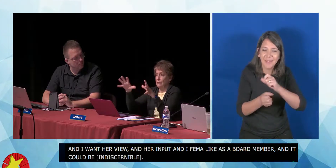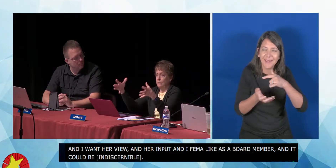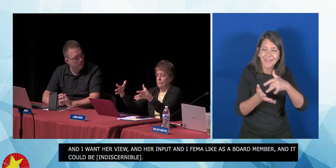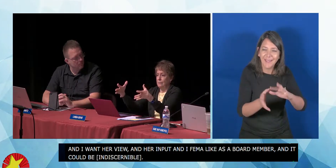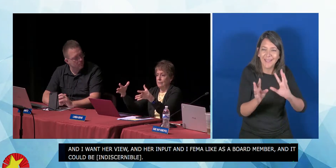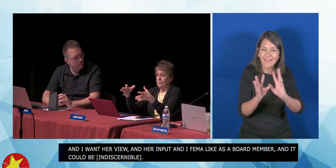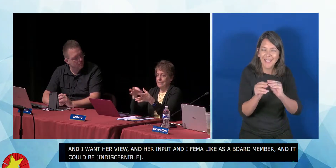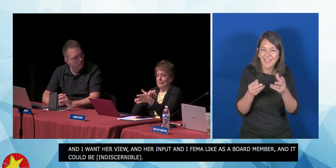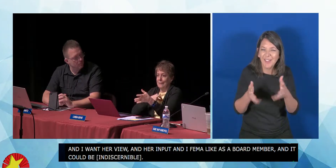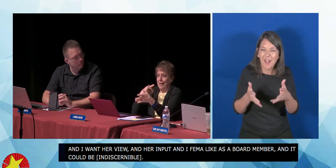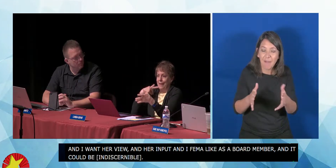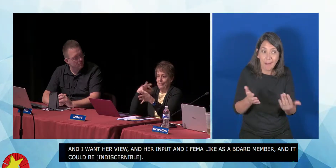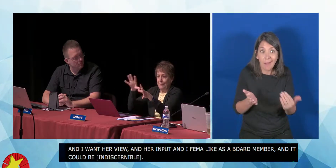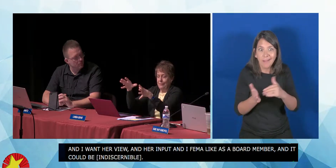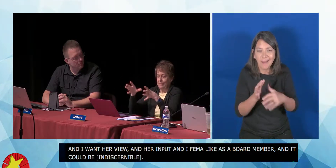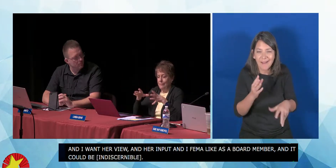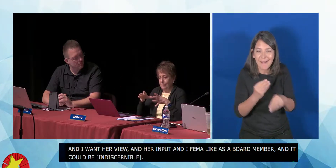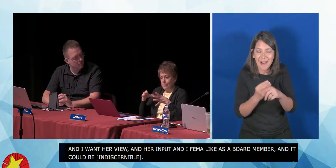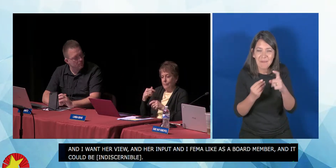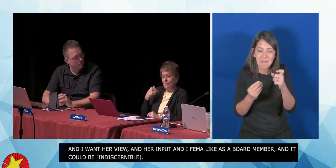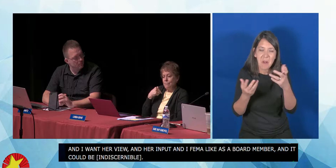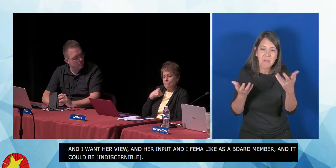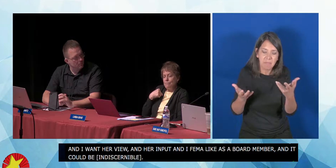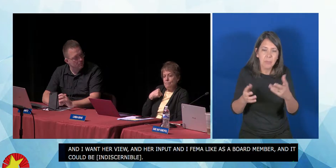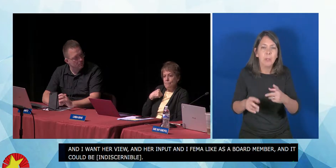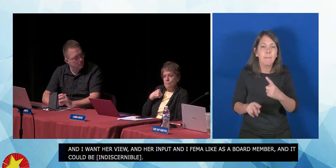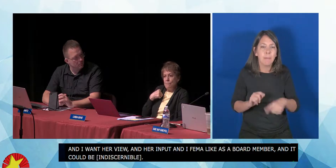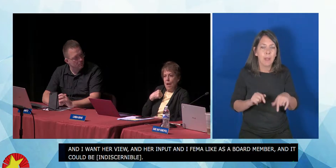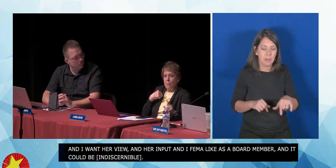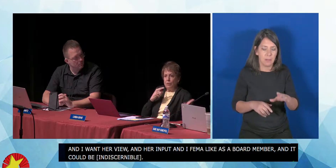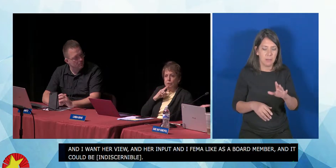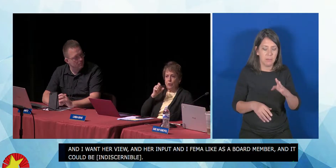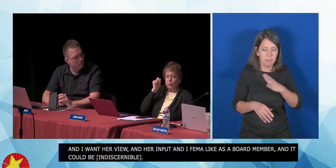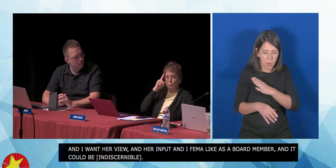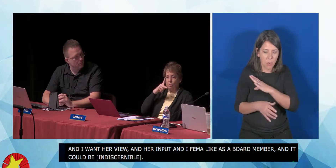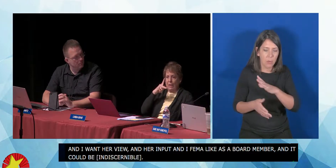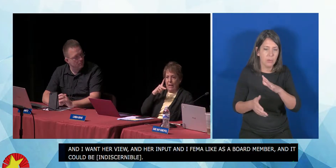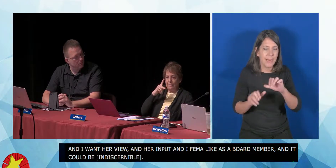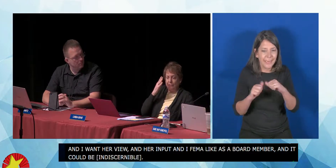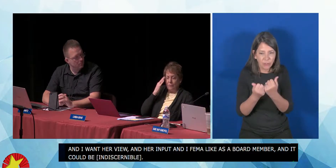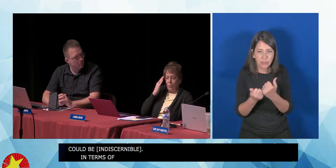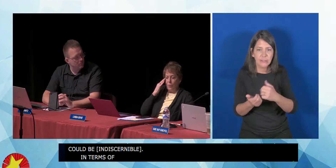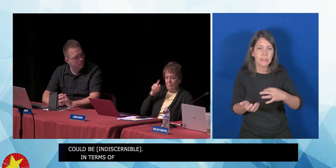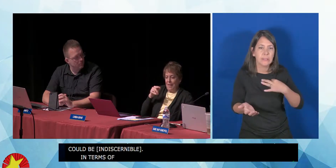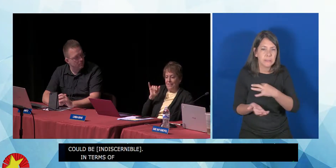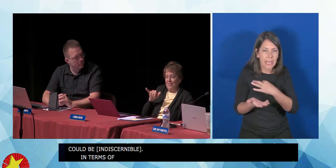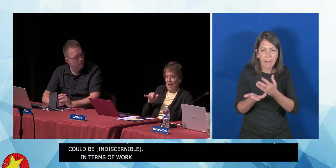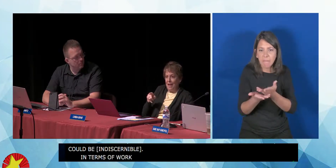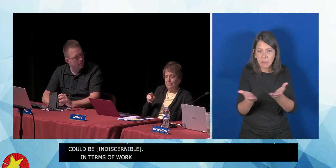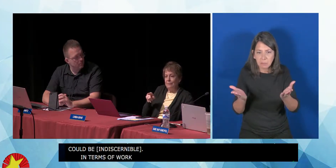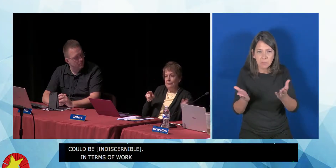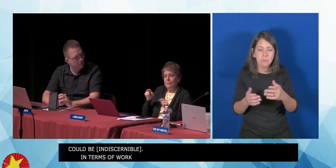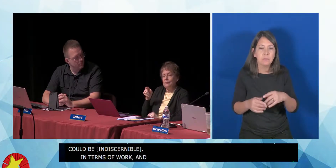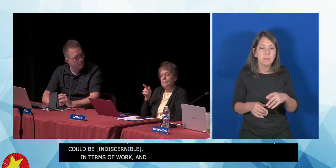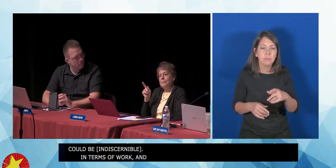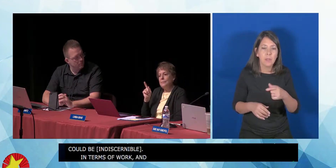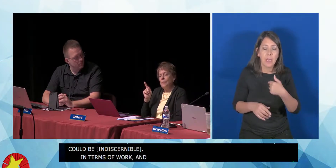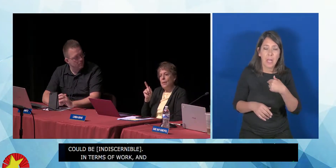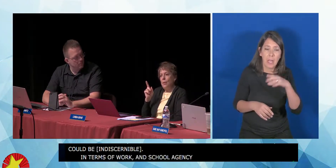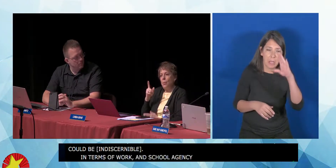But in terms of the board and the school, the agency, staff as well, and I'm sure Suke is